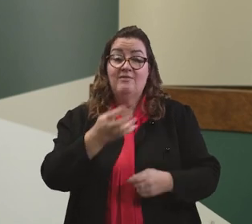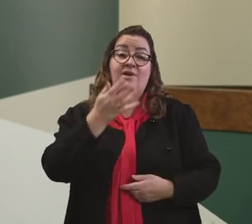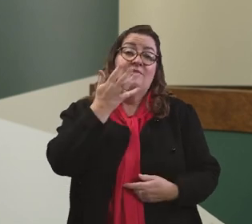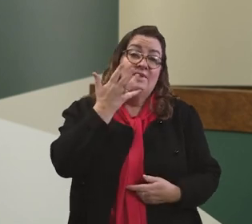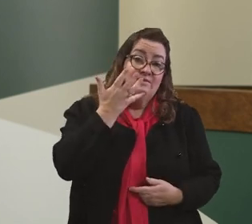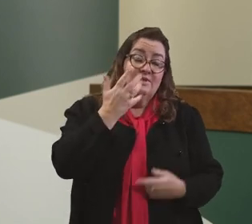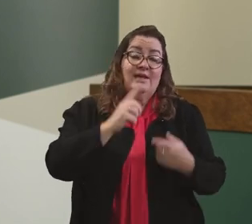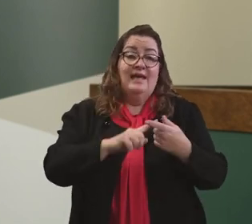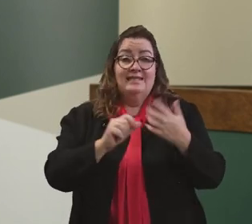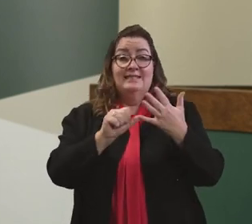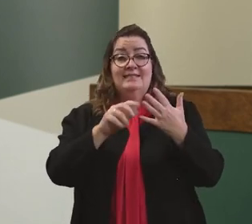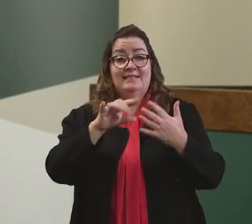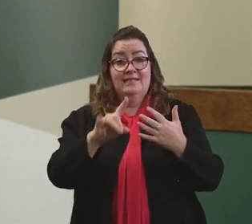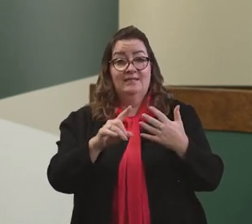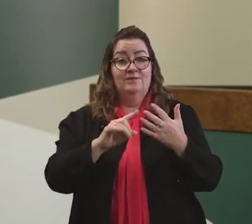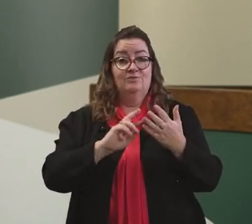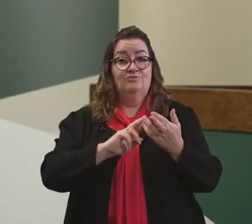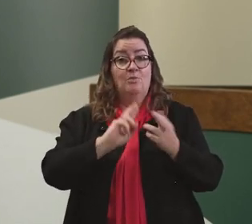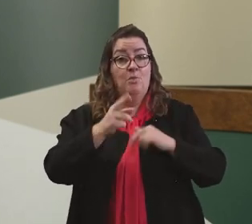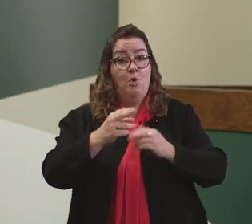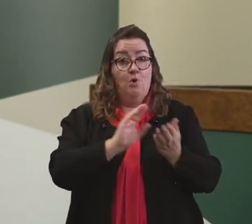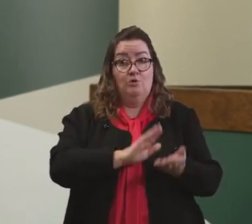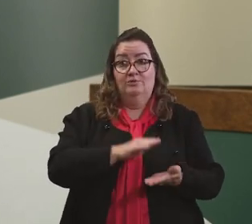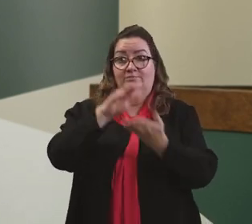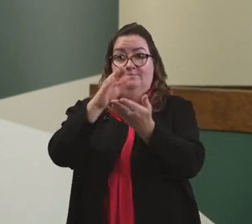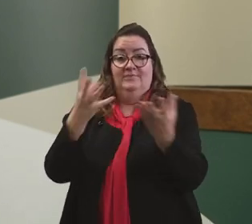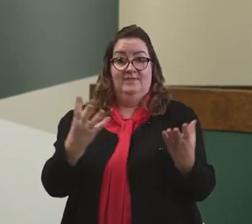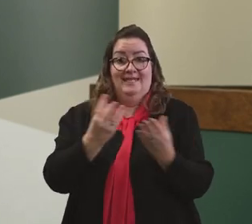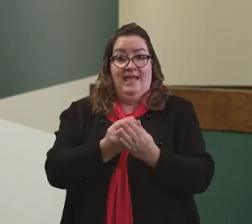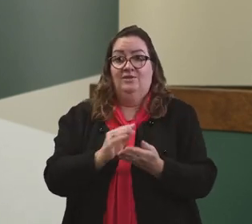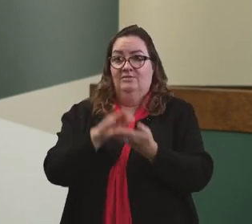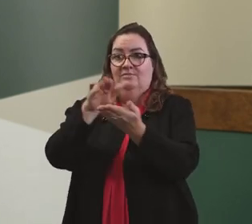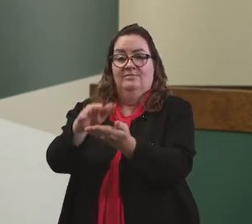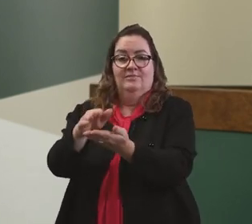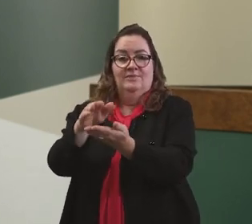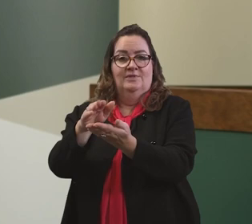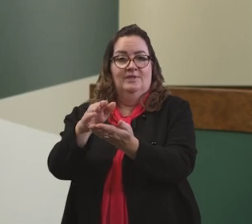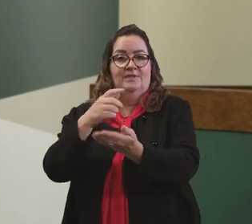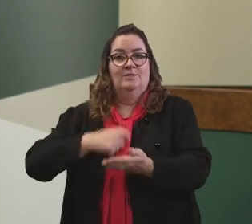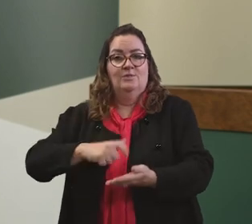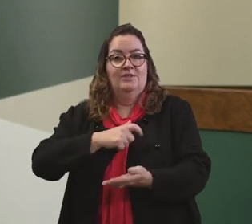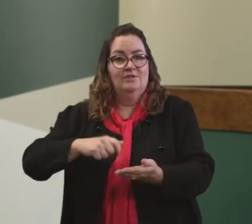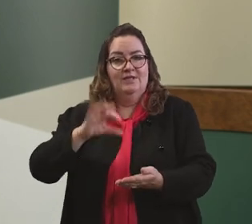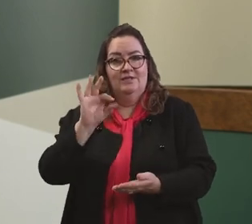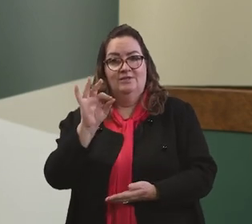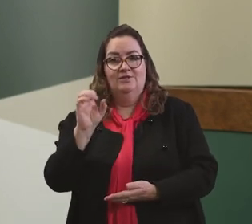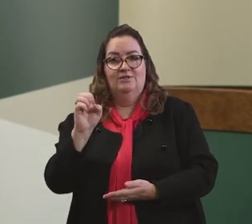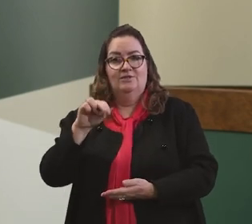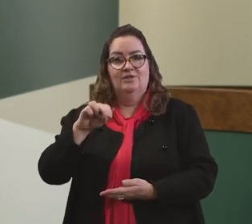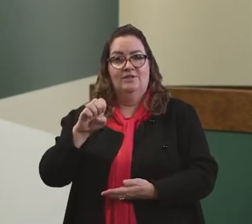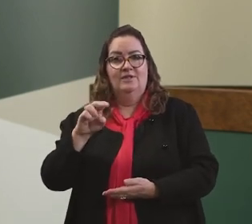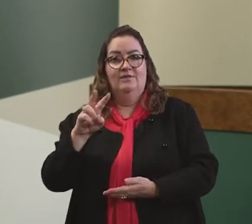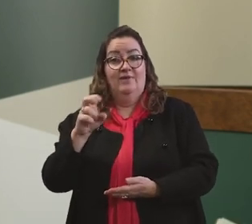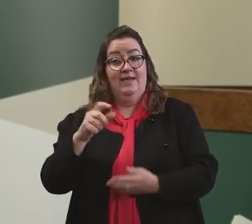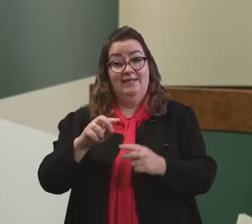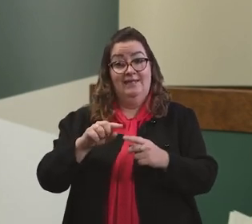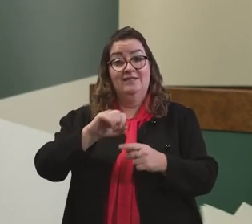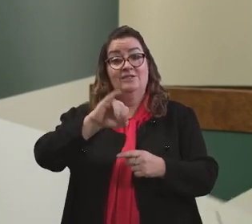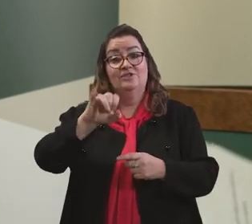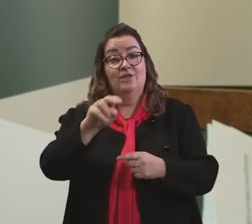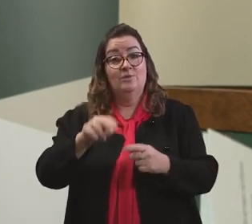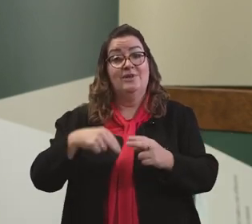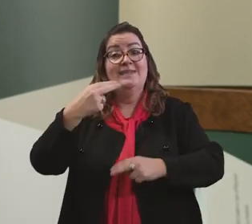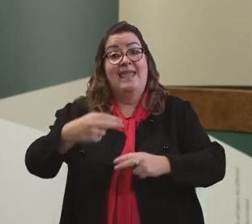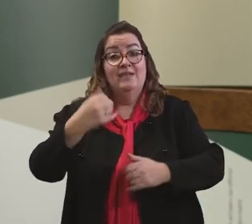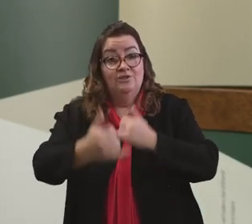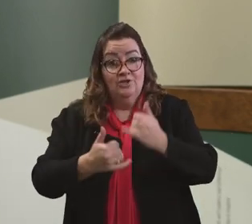sixth reports to the UN Committee on the Rights of the Child in Geneva. In Switzerland. And in January of next year, Ireland will